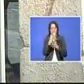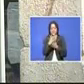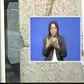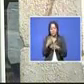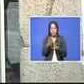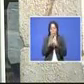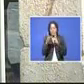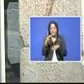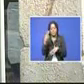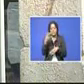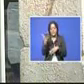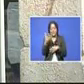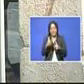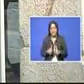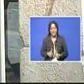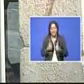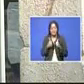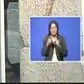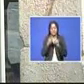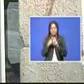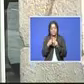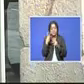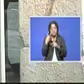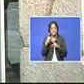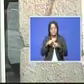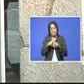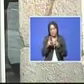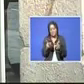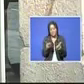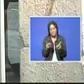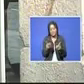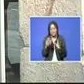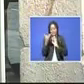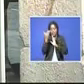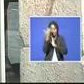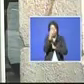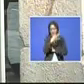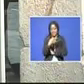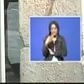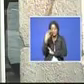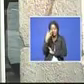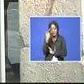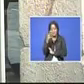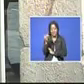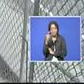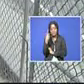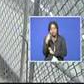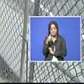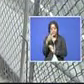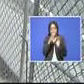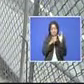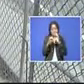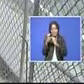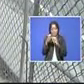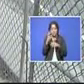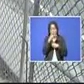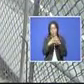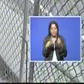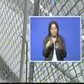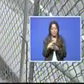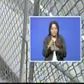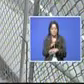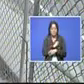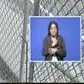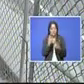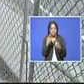somebody open up their lives to see a different face for them to seek the world. Simonet tried his hand